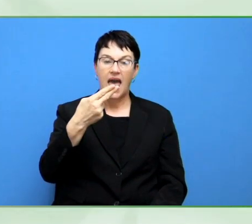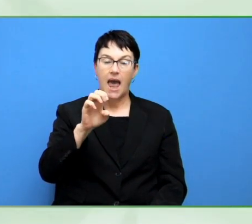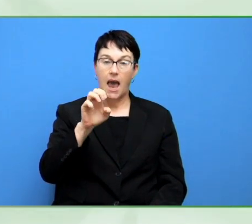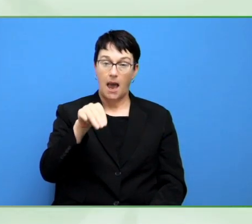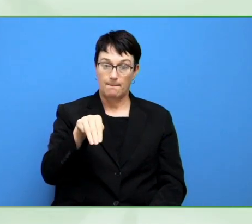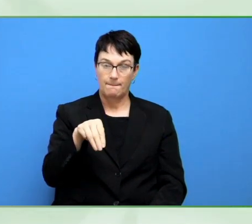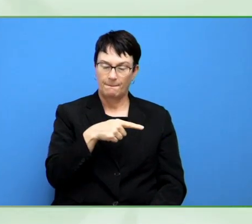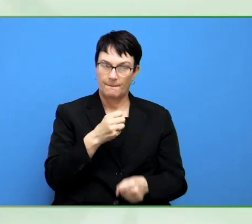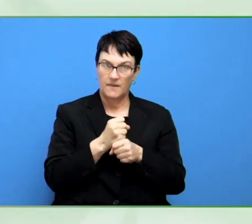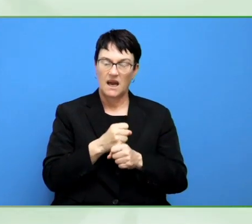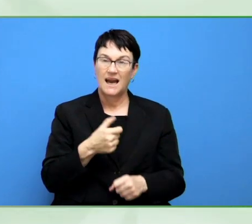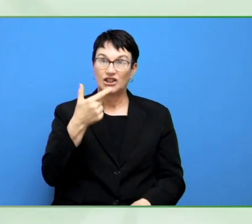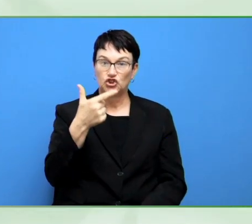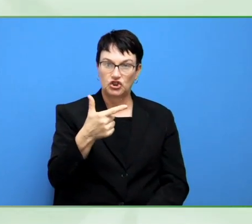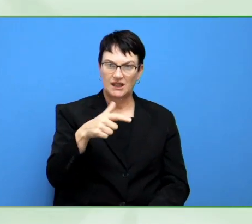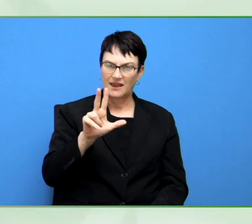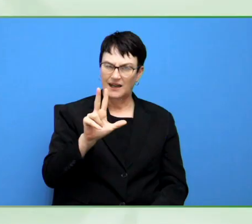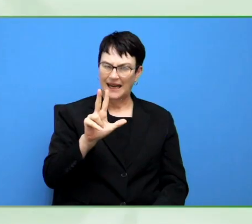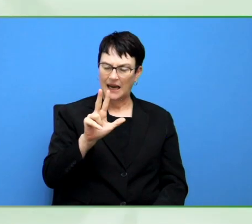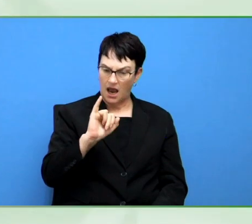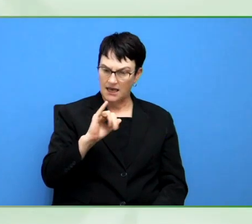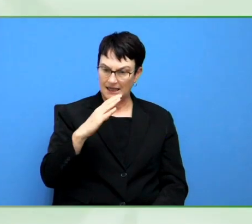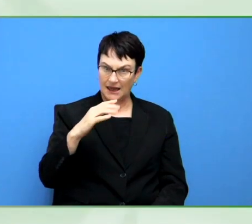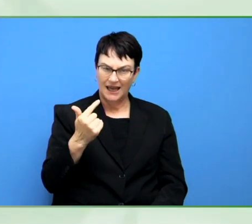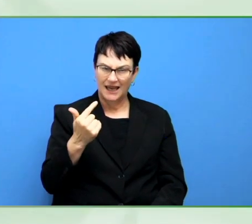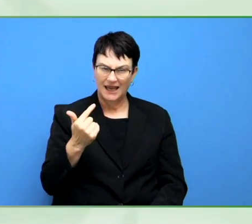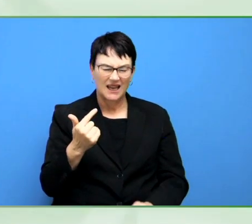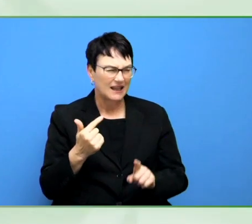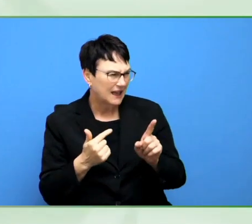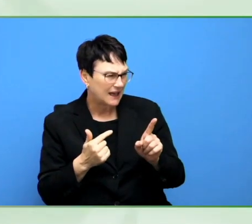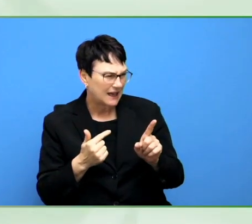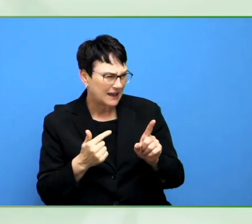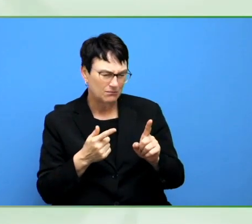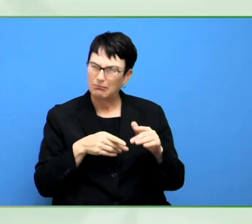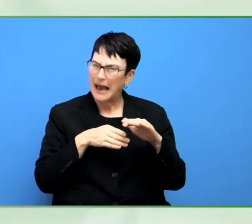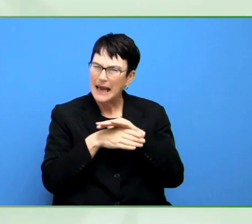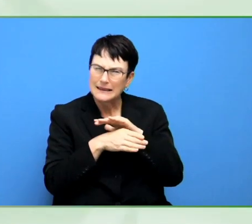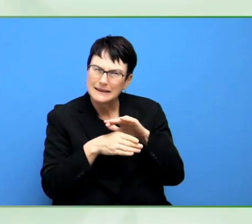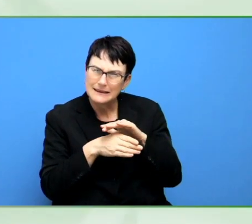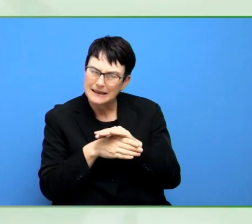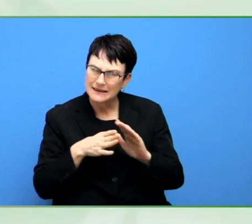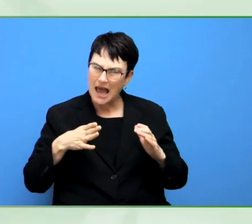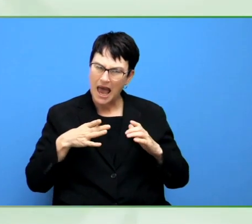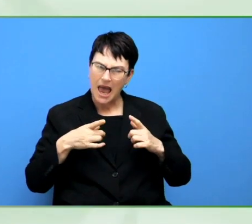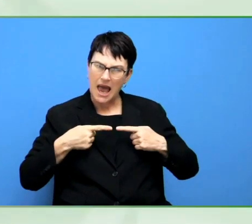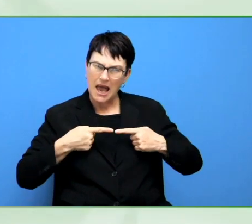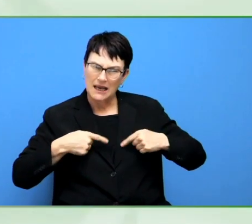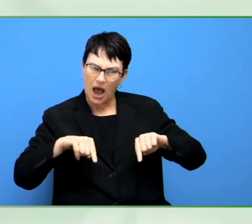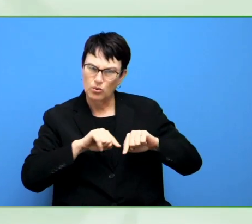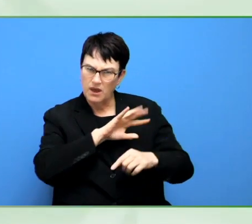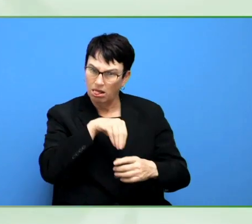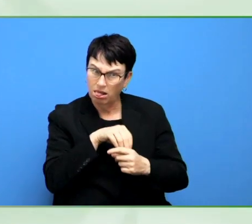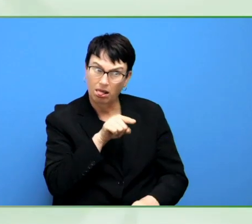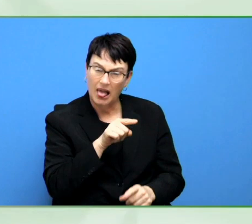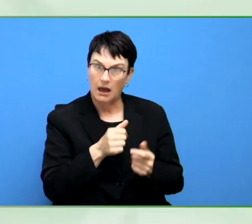the chair, what council? Accessibility Council? Yes. Okay, she's from there, and then Monica and